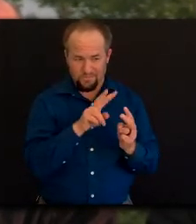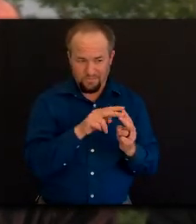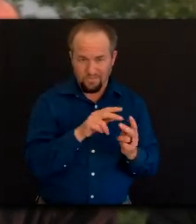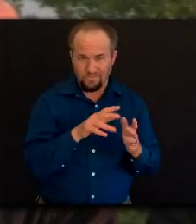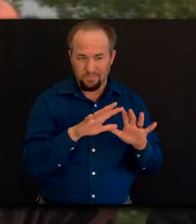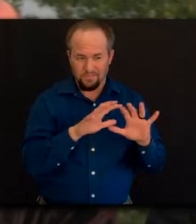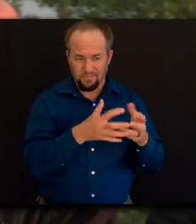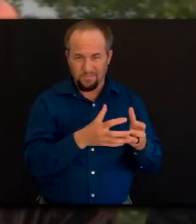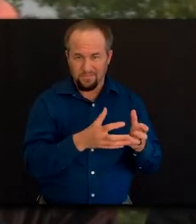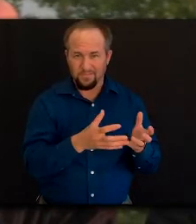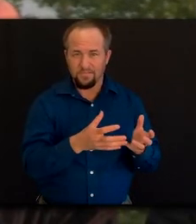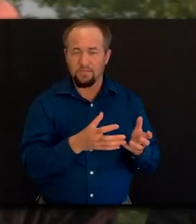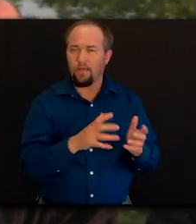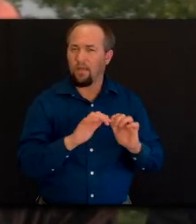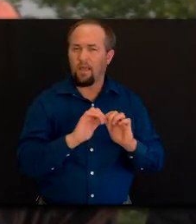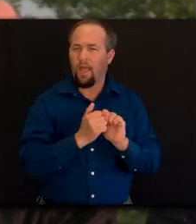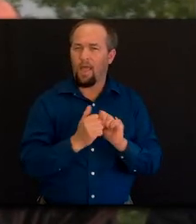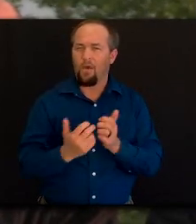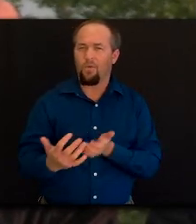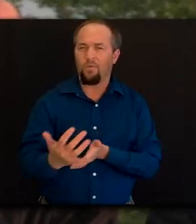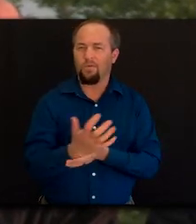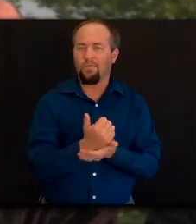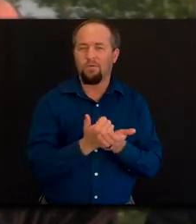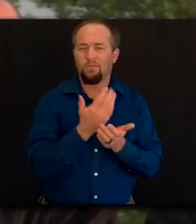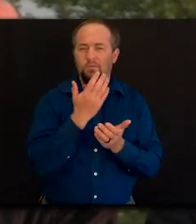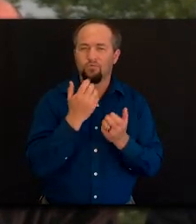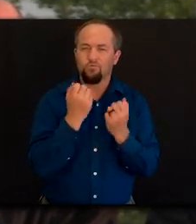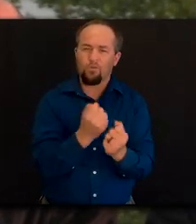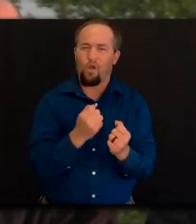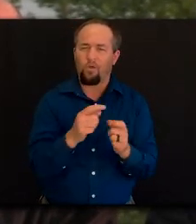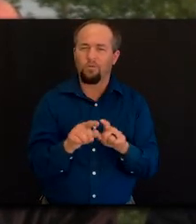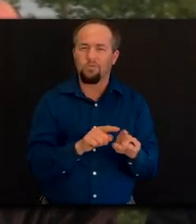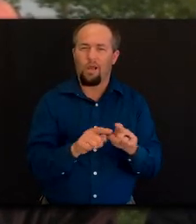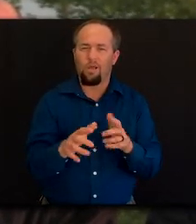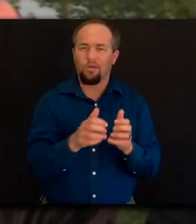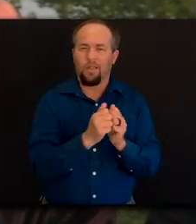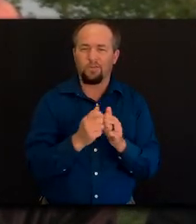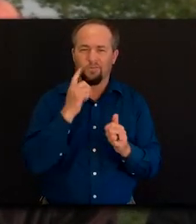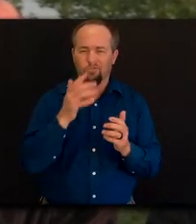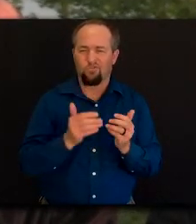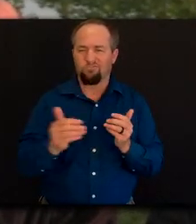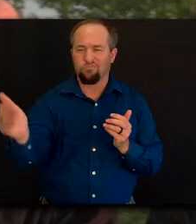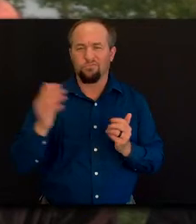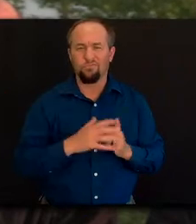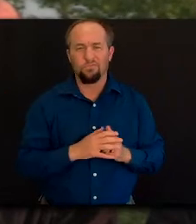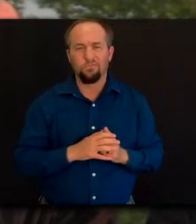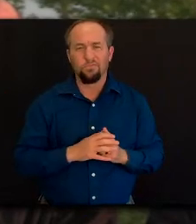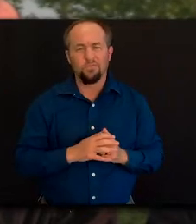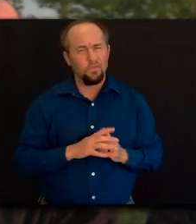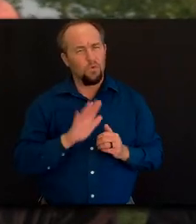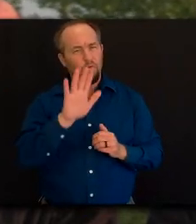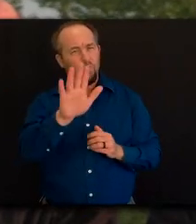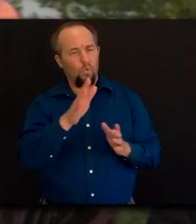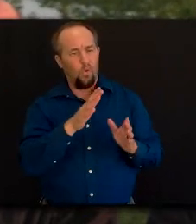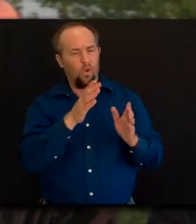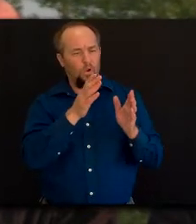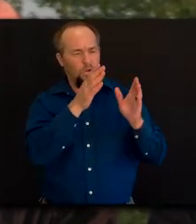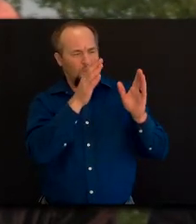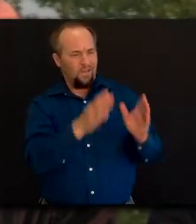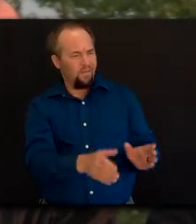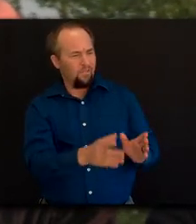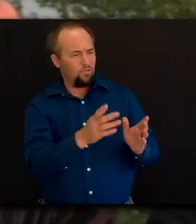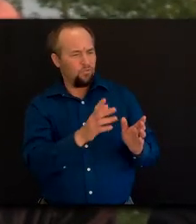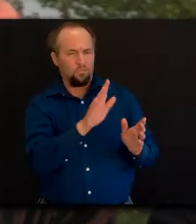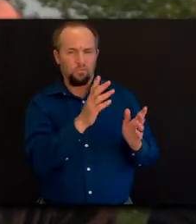will you build a strong sock collection for the road ahead? How can you use your individuality, quirks and all, to